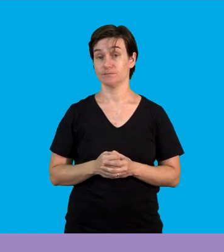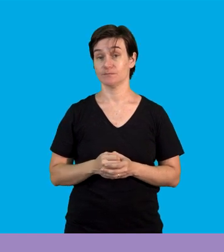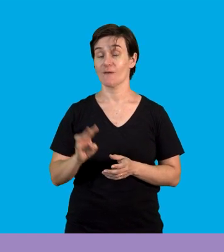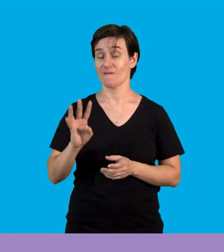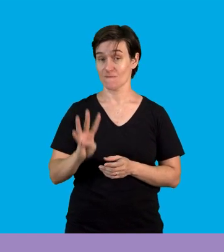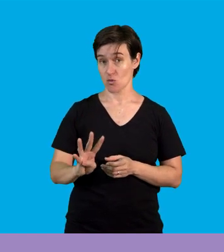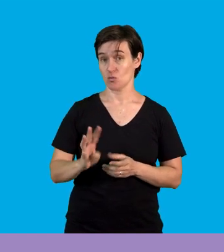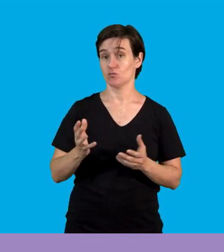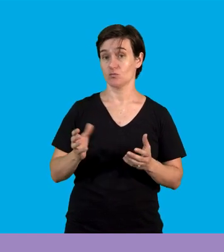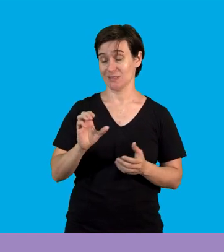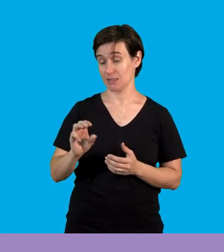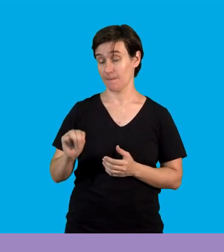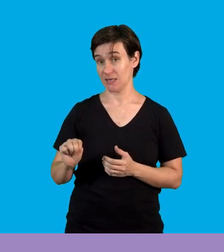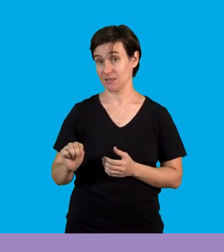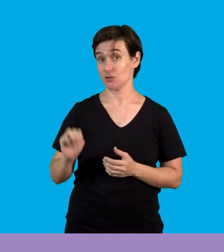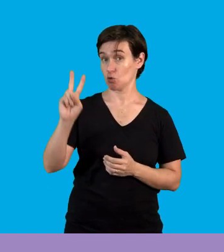4